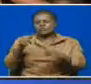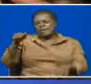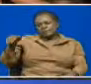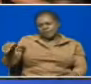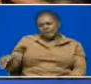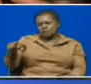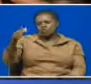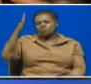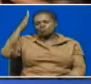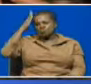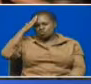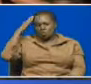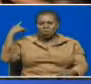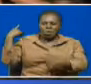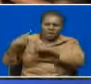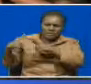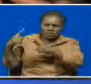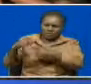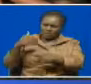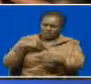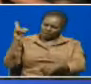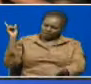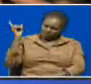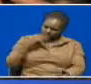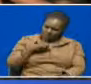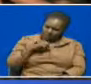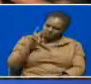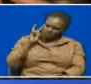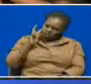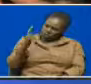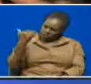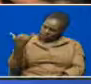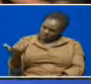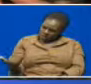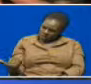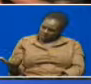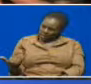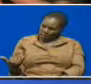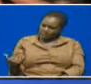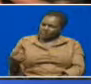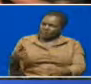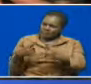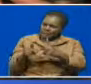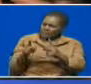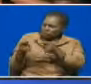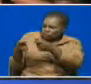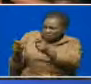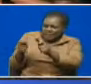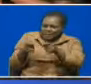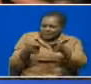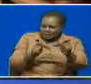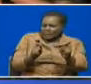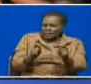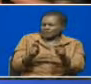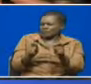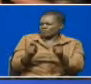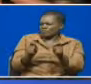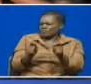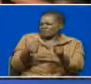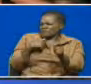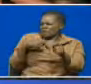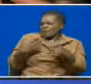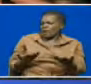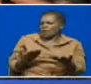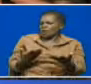you, knowing that you've gone through that process and you're seeing your child at that age where they'll start experimenting, how is it for